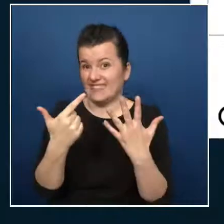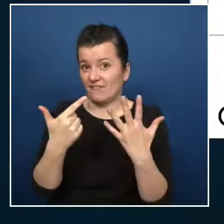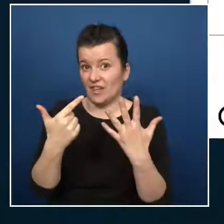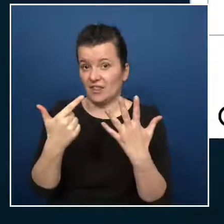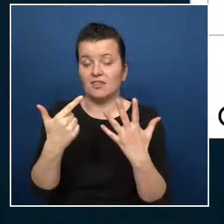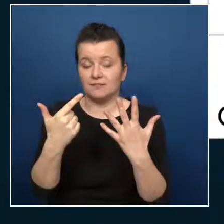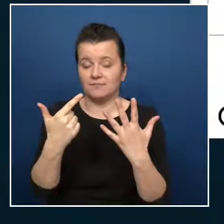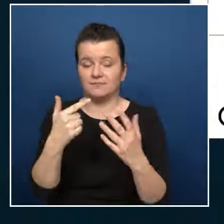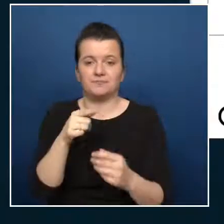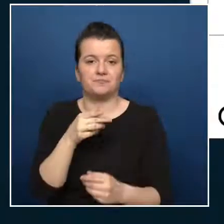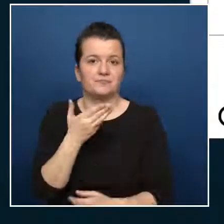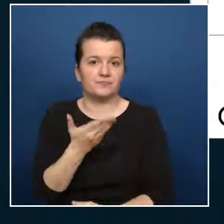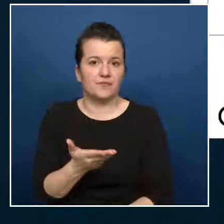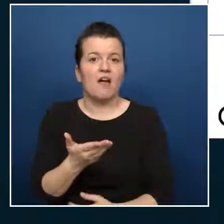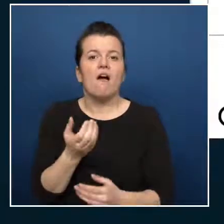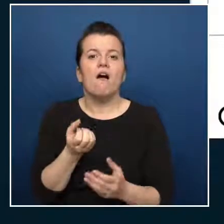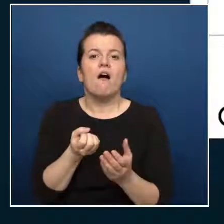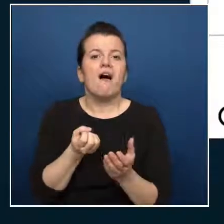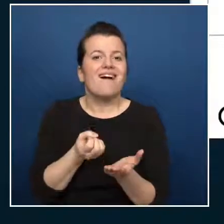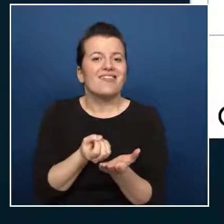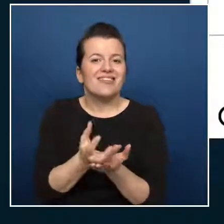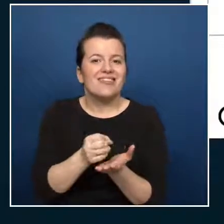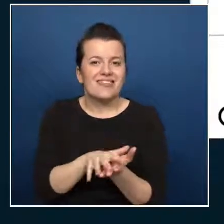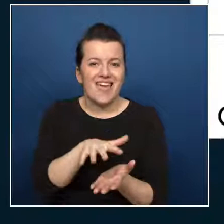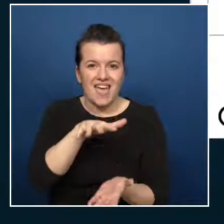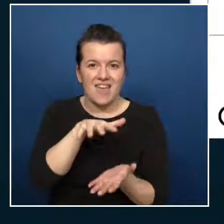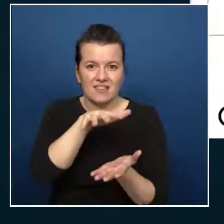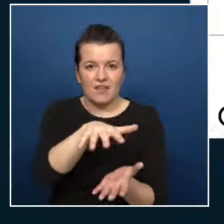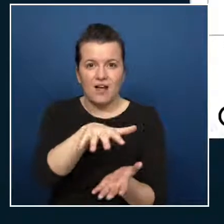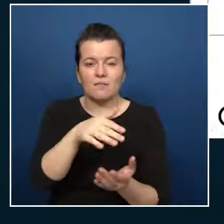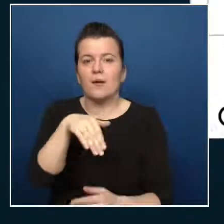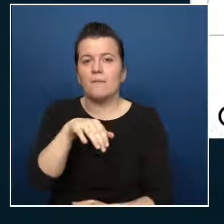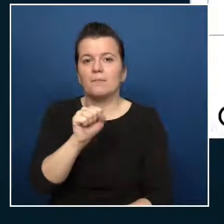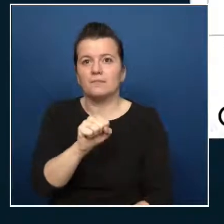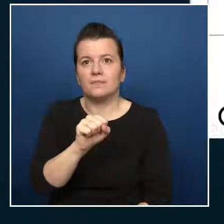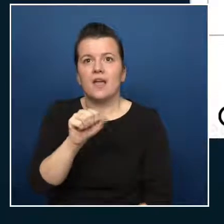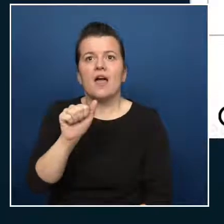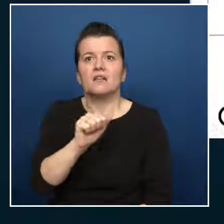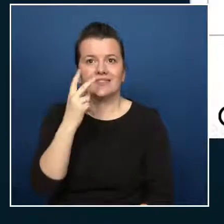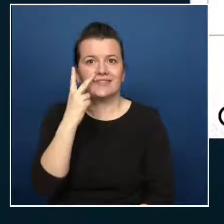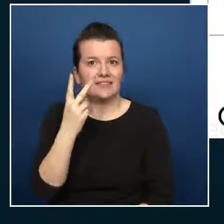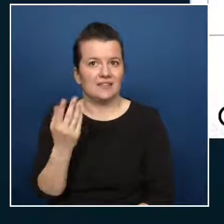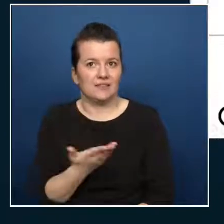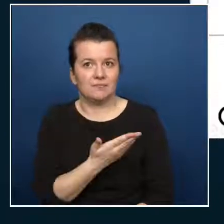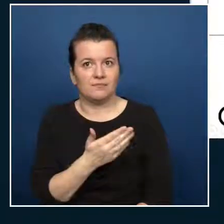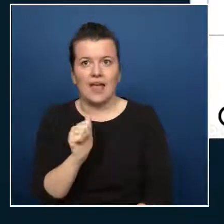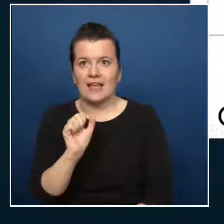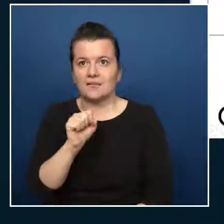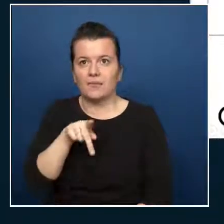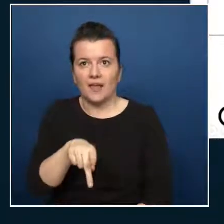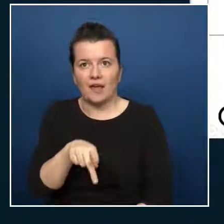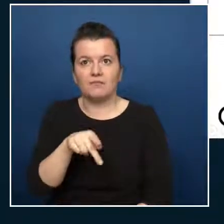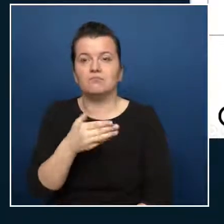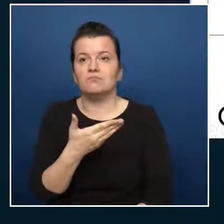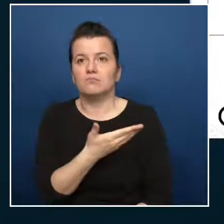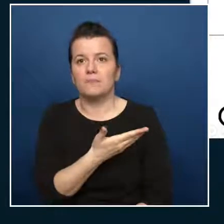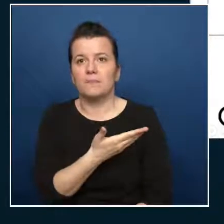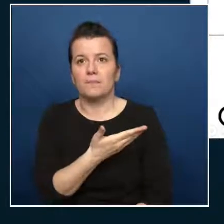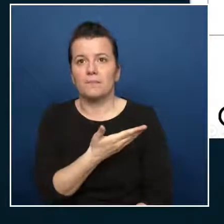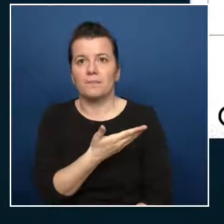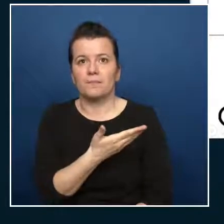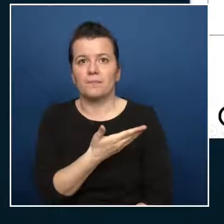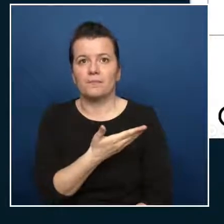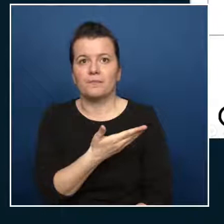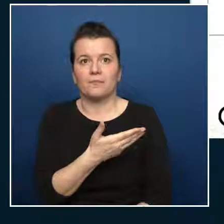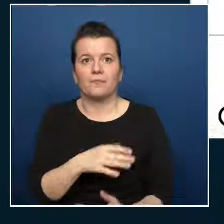And the data were in Microsoft SQL Server, and the reporting services were, the